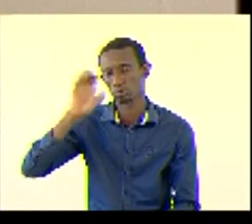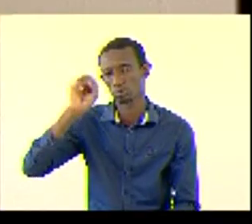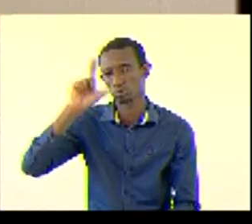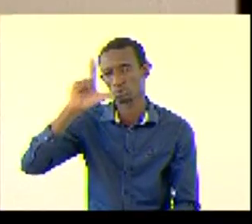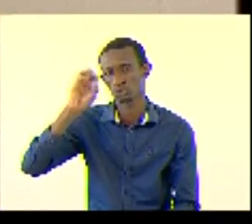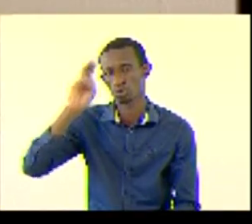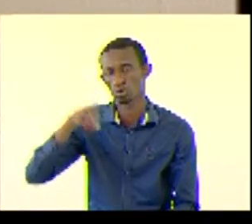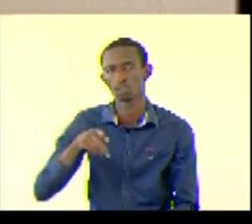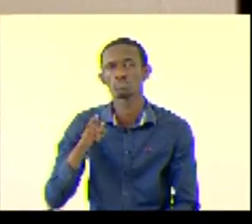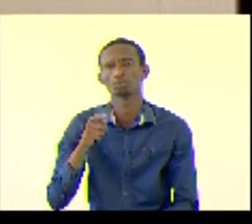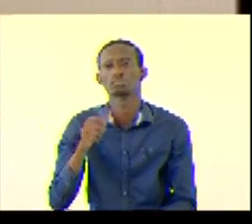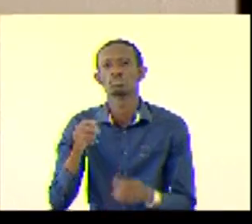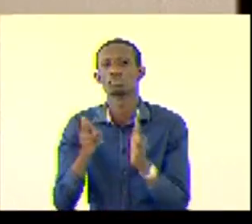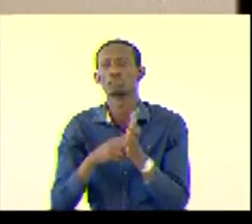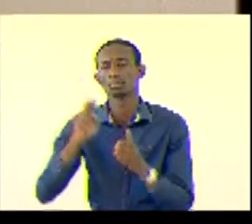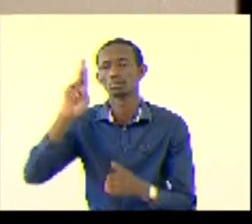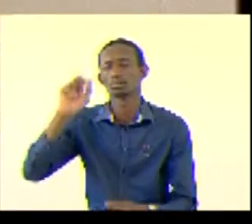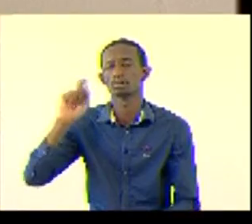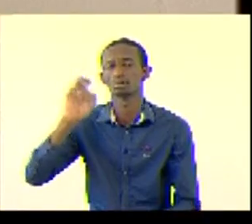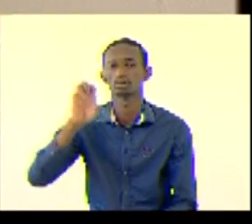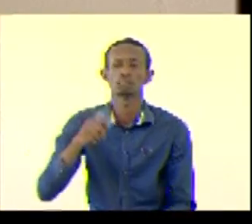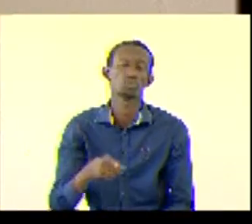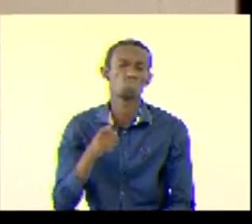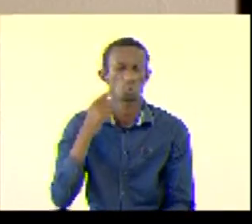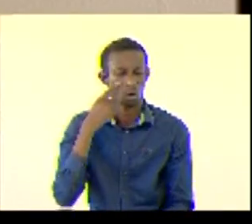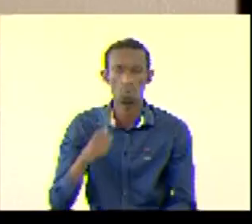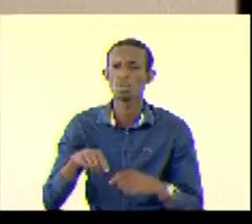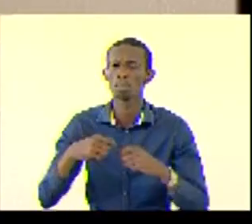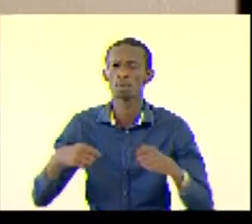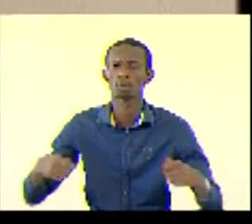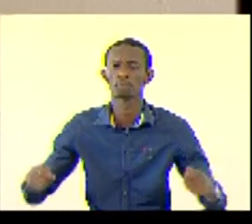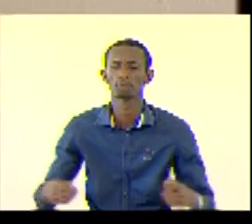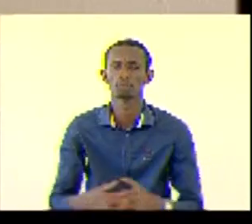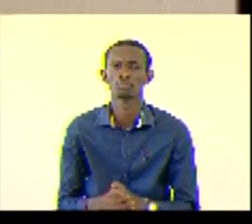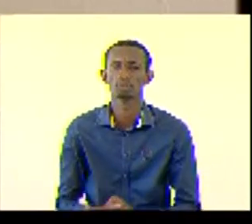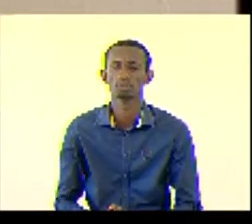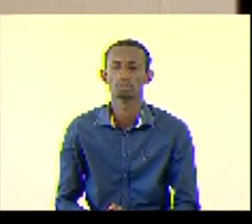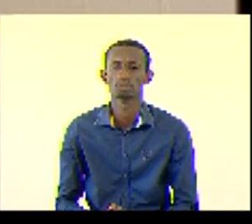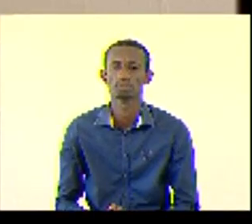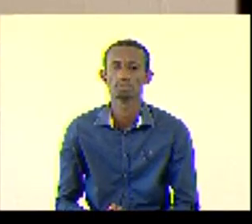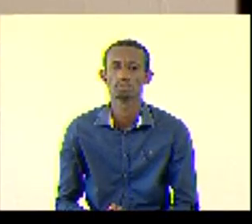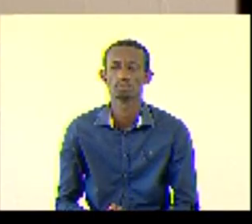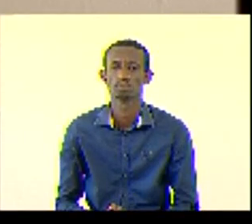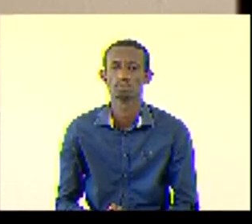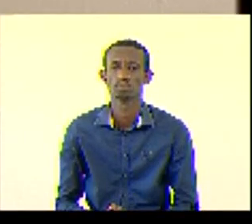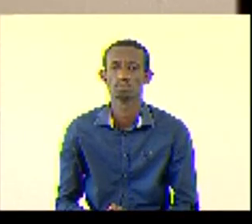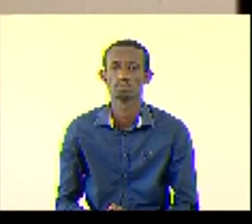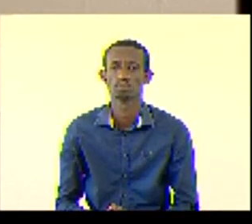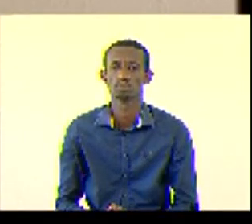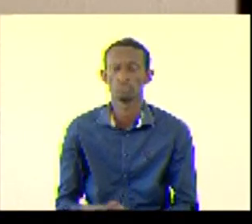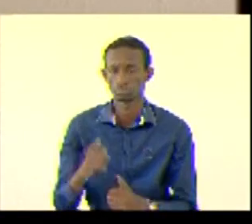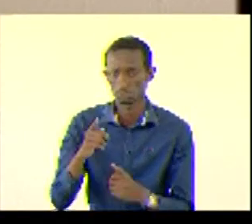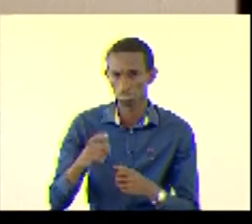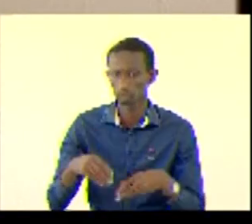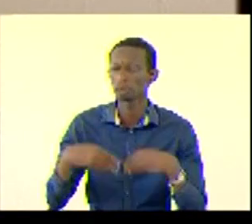rate. Make sure you have reaction, you have the proper graph, which will give